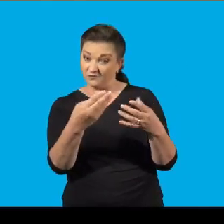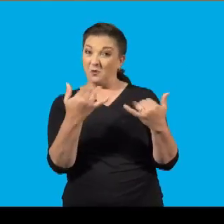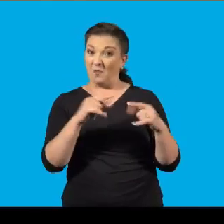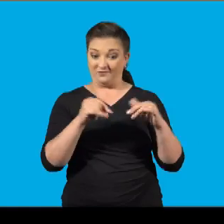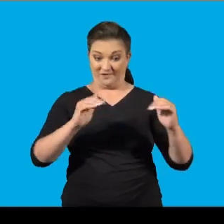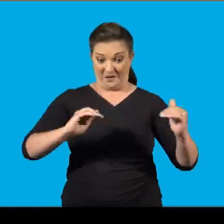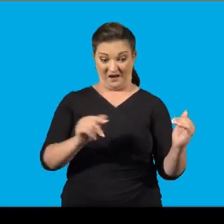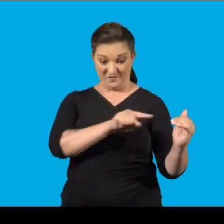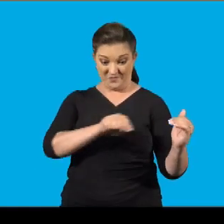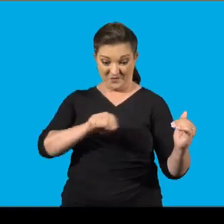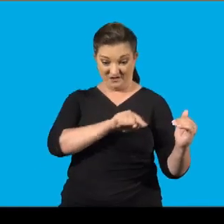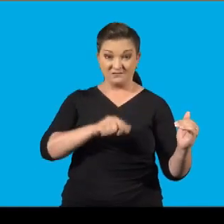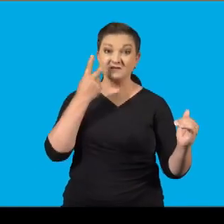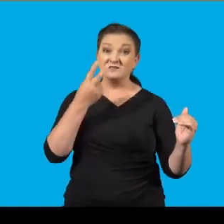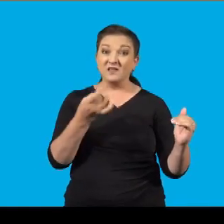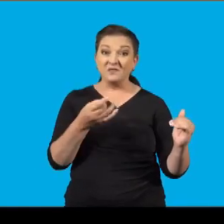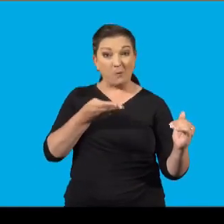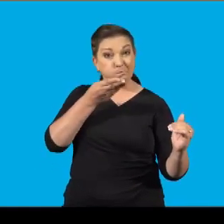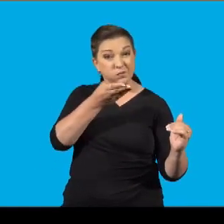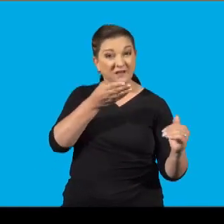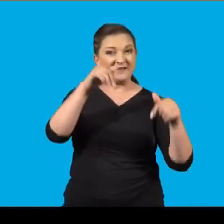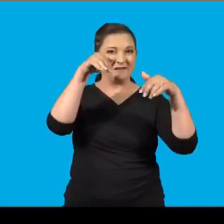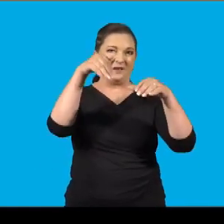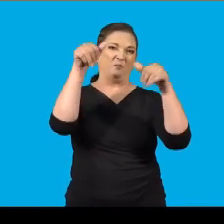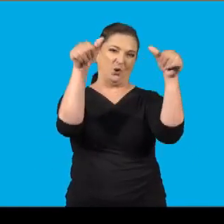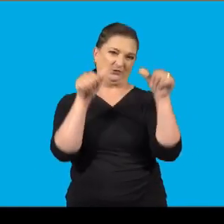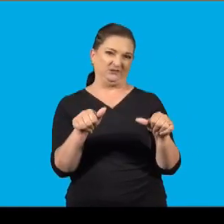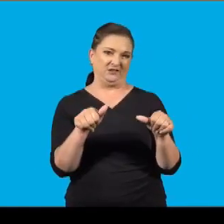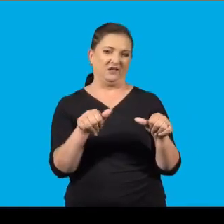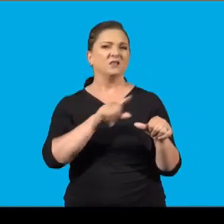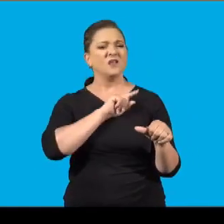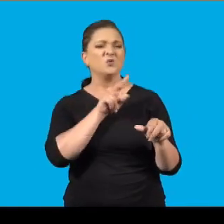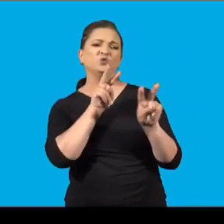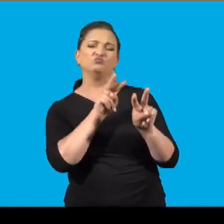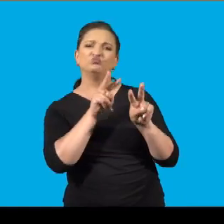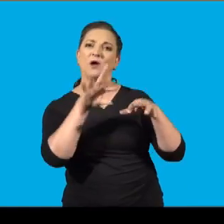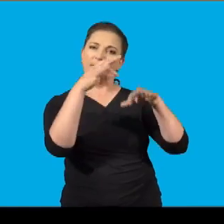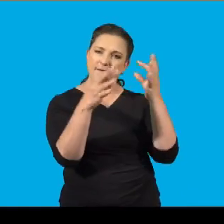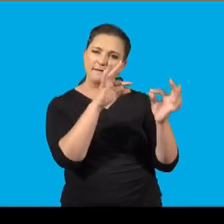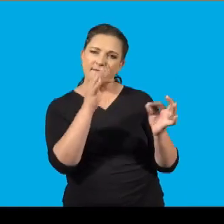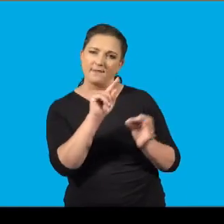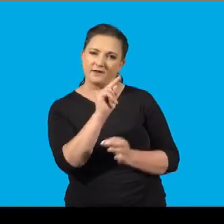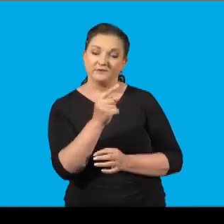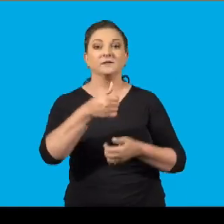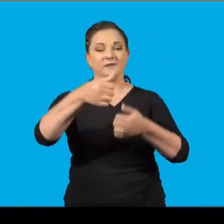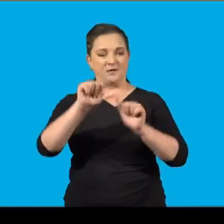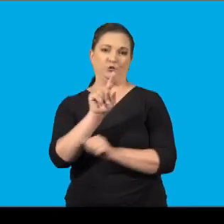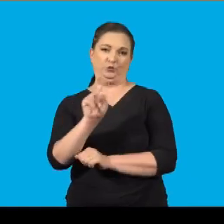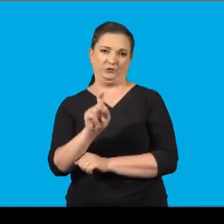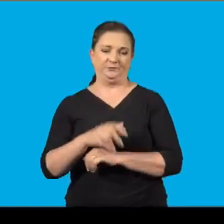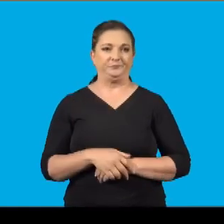contained in the caption. So you have to analyze the poster before you look at the